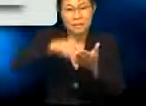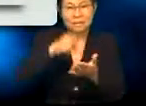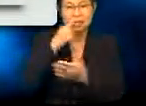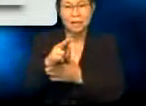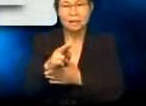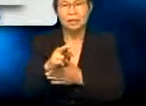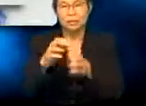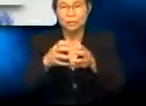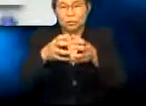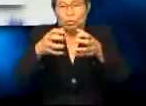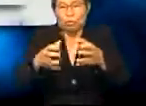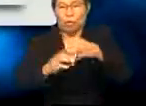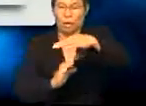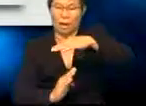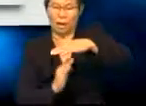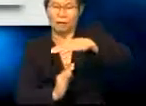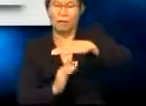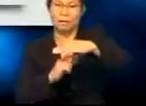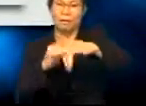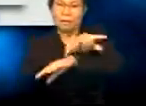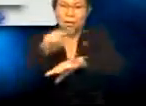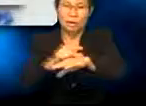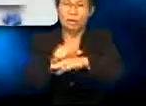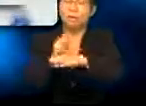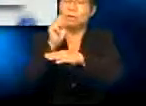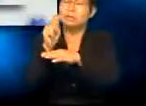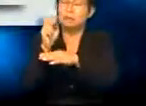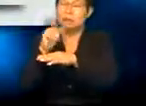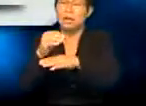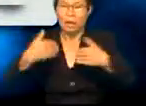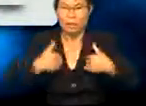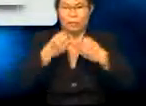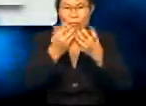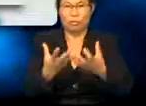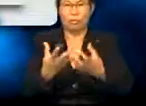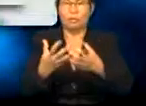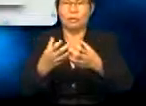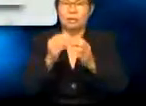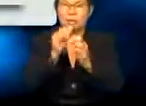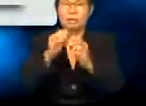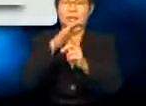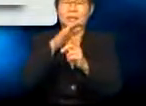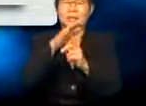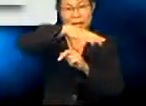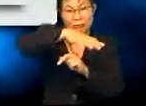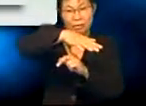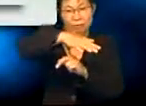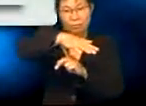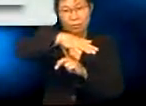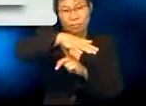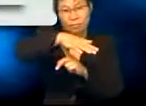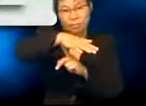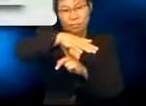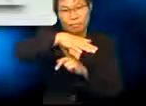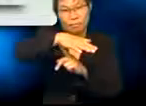These are swollen underground stems with a number of reduced scale leaves. The buds in the